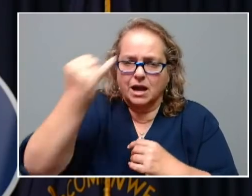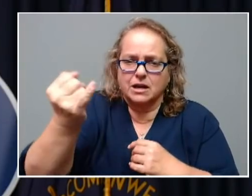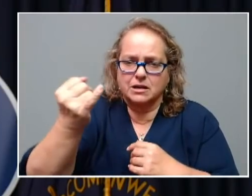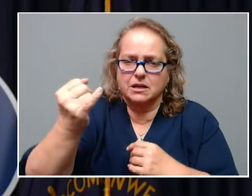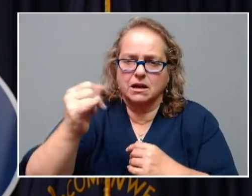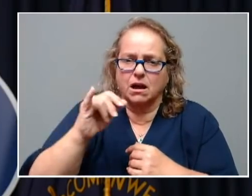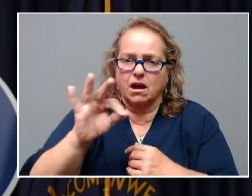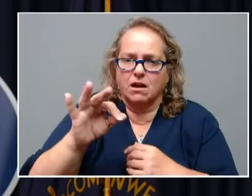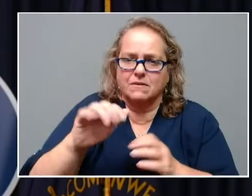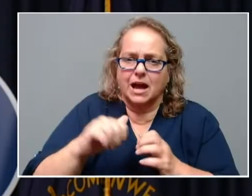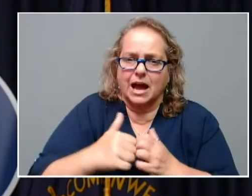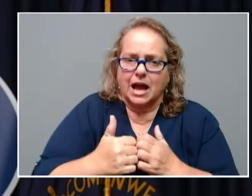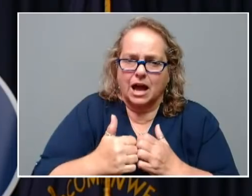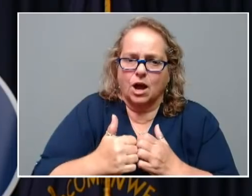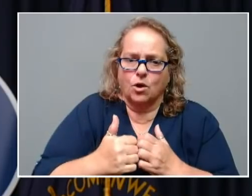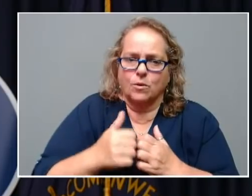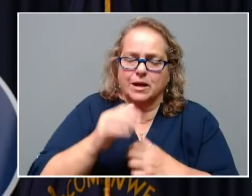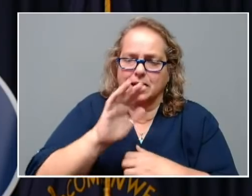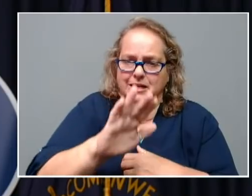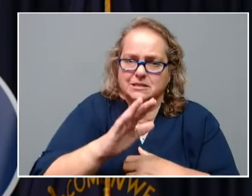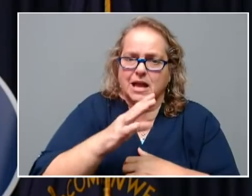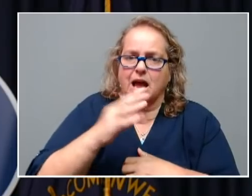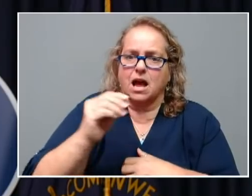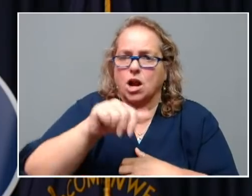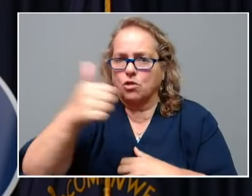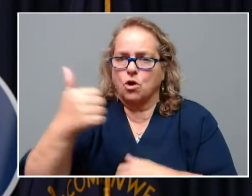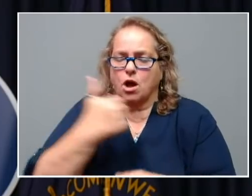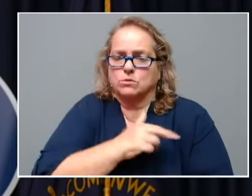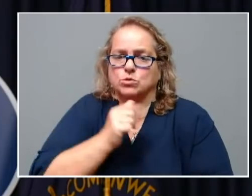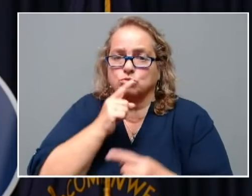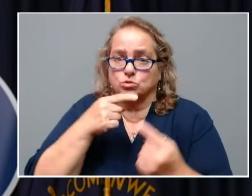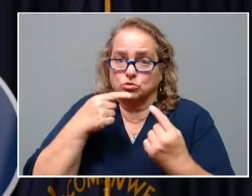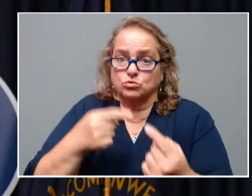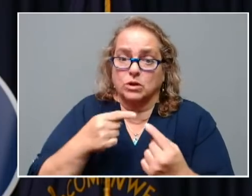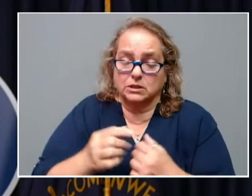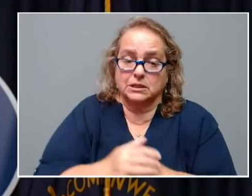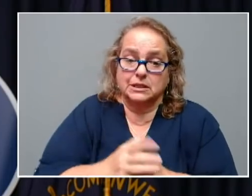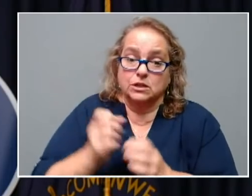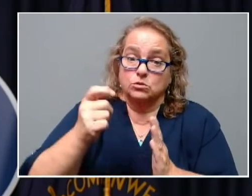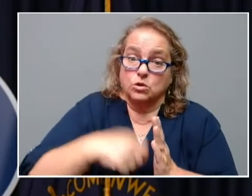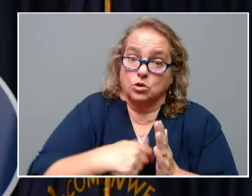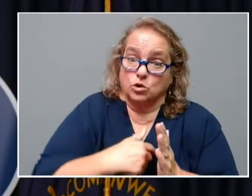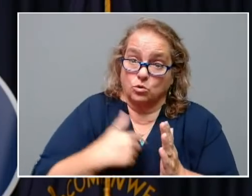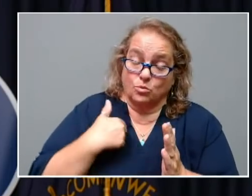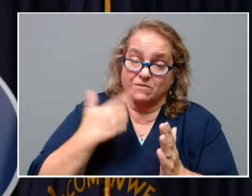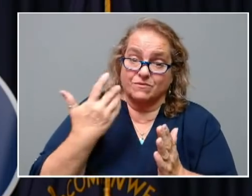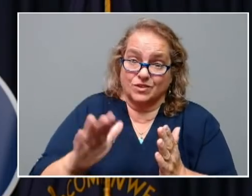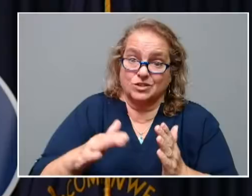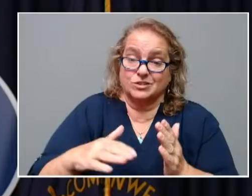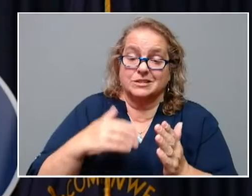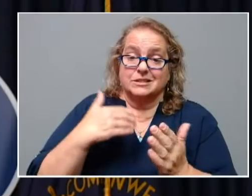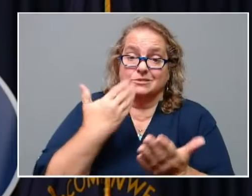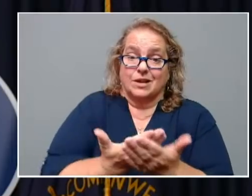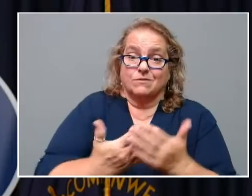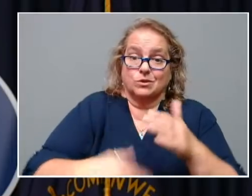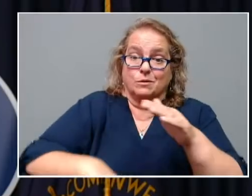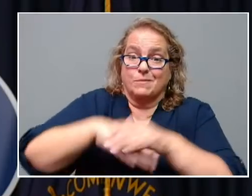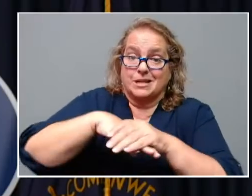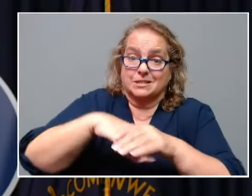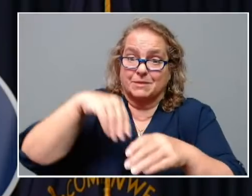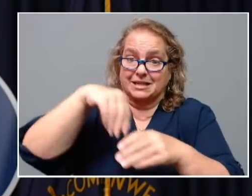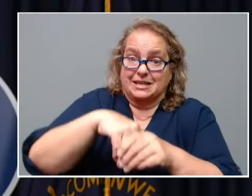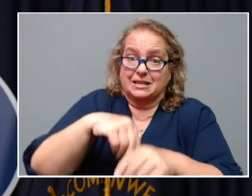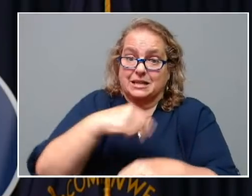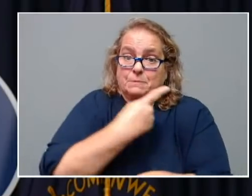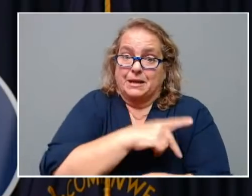how his and every other hospital is truly struggling. He wrote, "We have reached maximum inpatient and critical care capacity and have